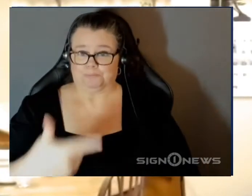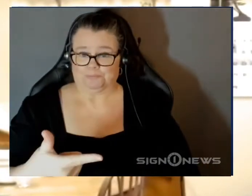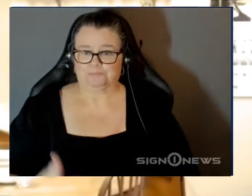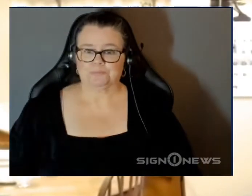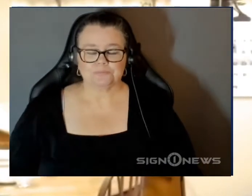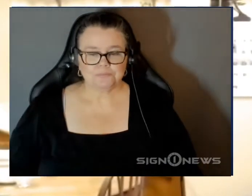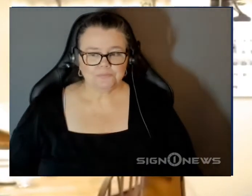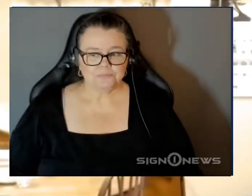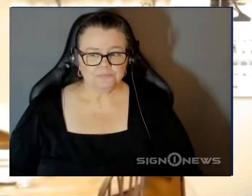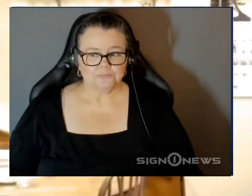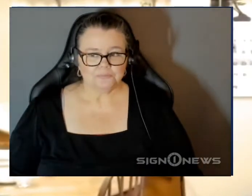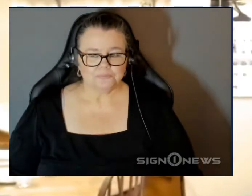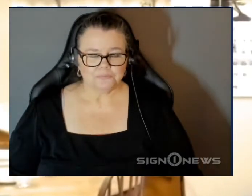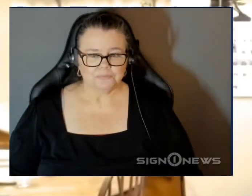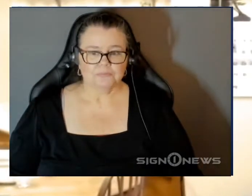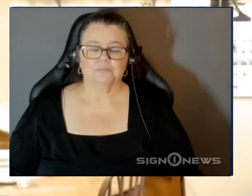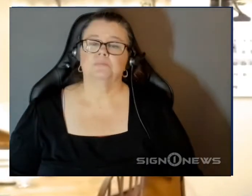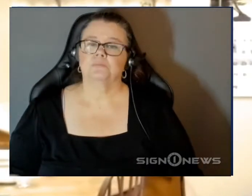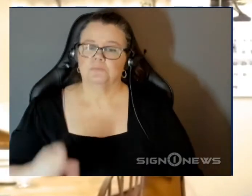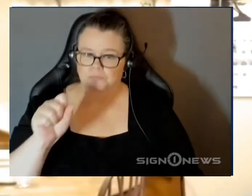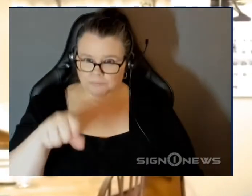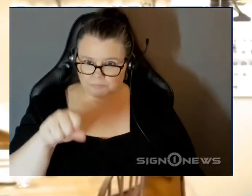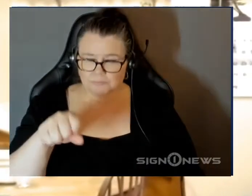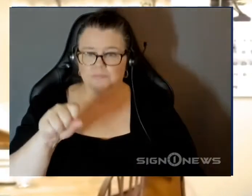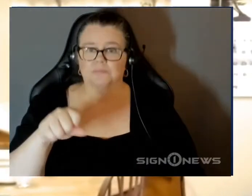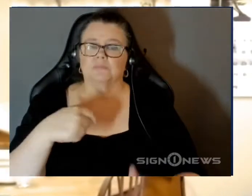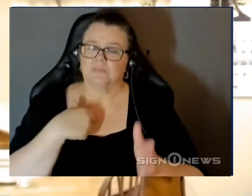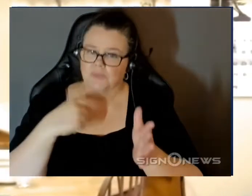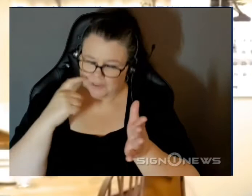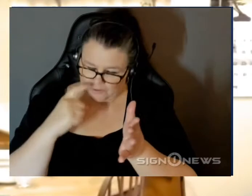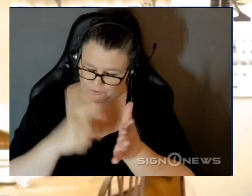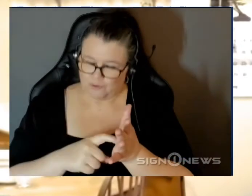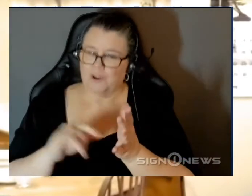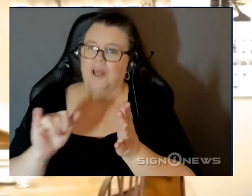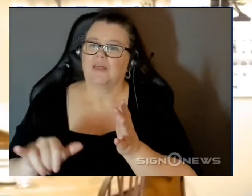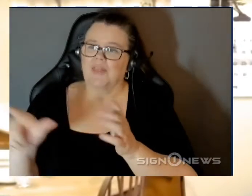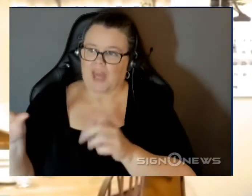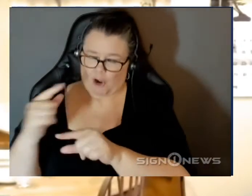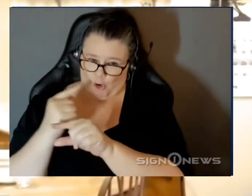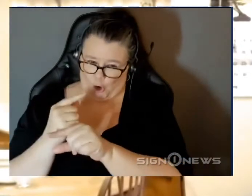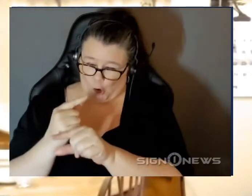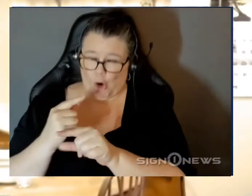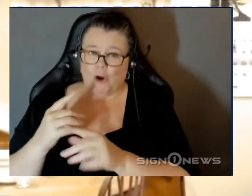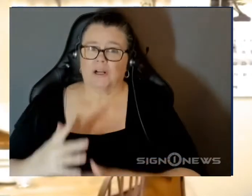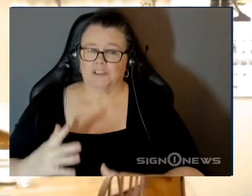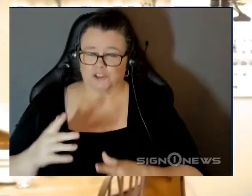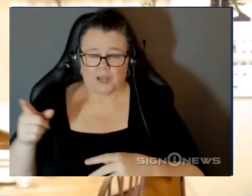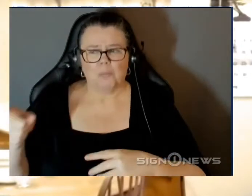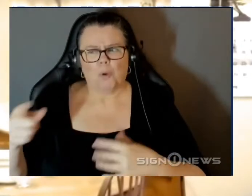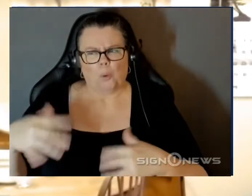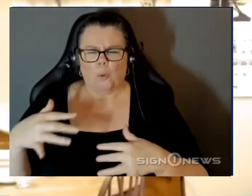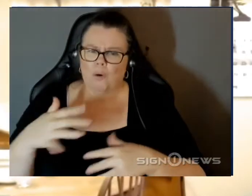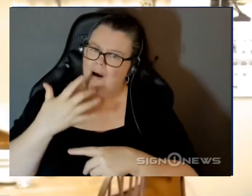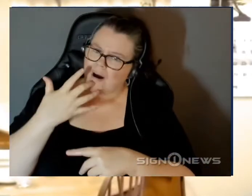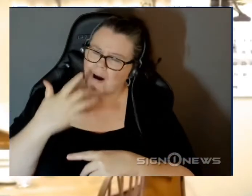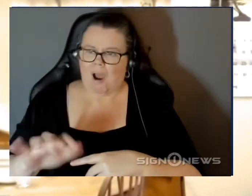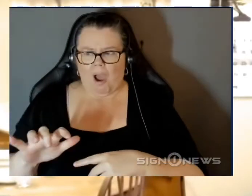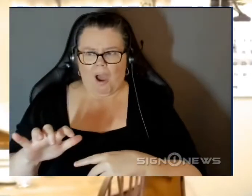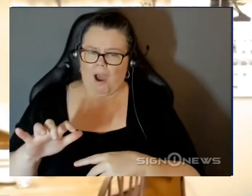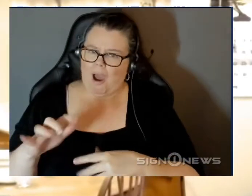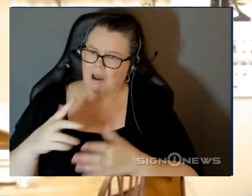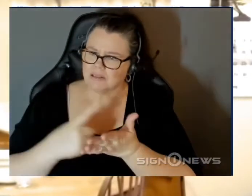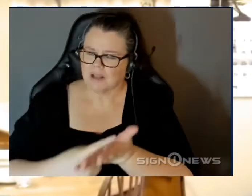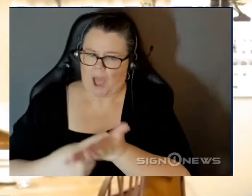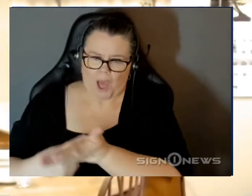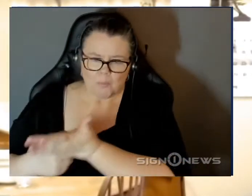Also, I know that guardianship is a hot topic for most families, but most children will outlive their parents' lives, and